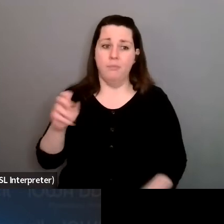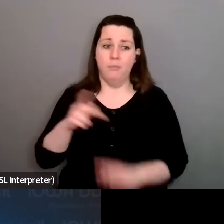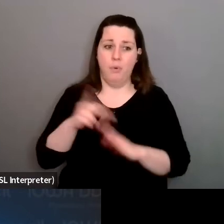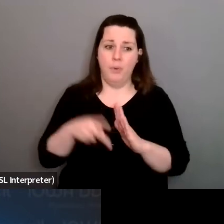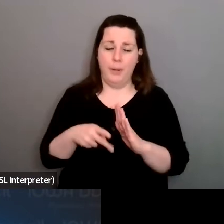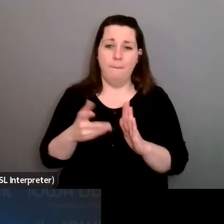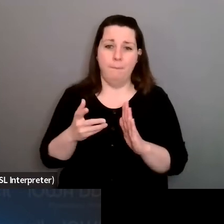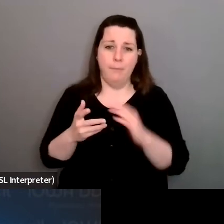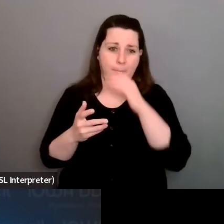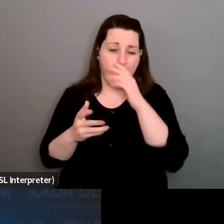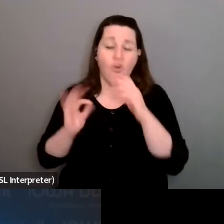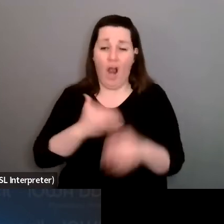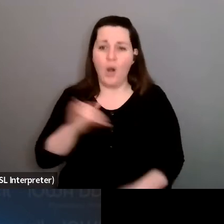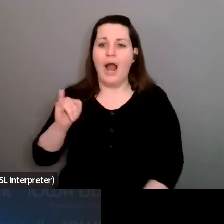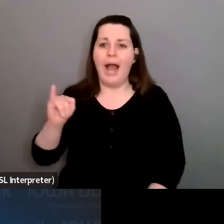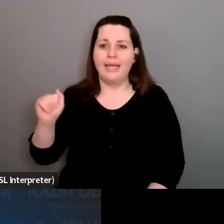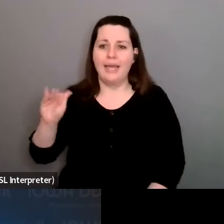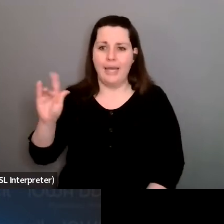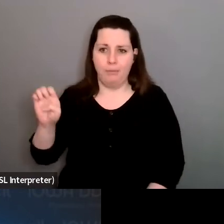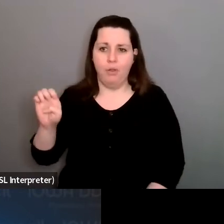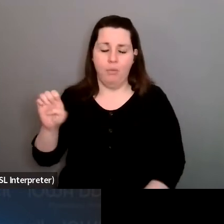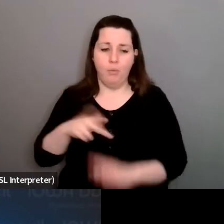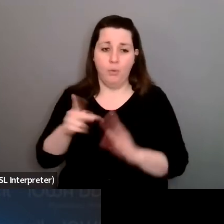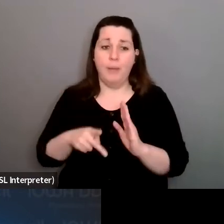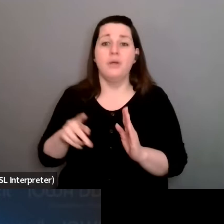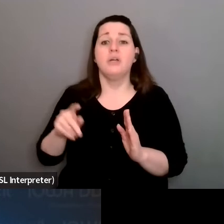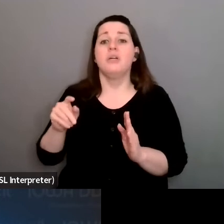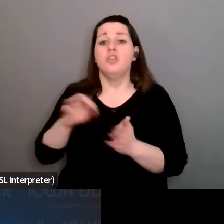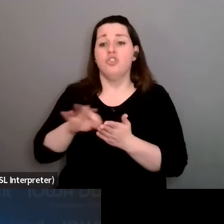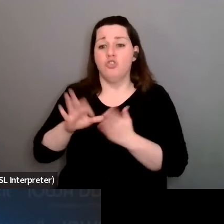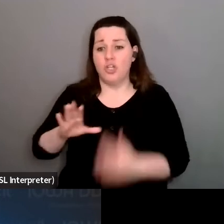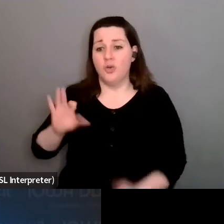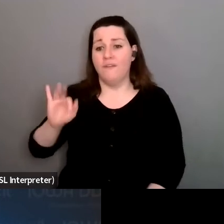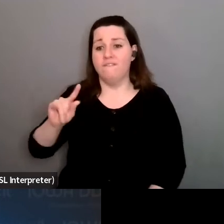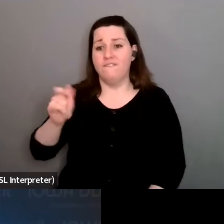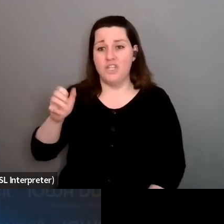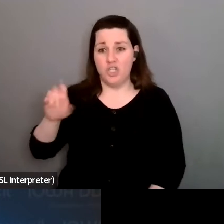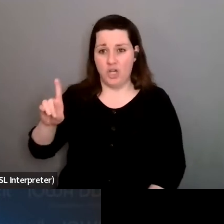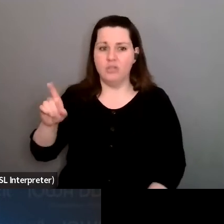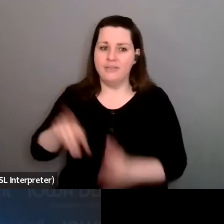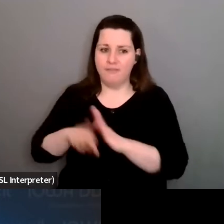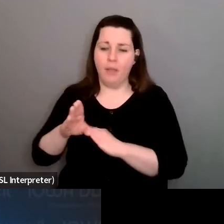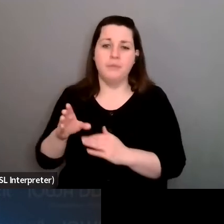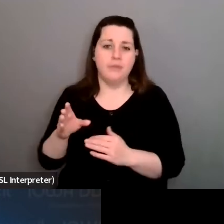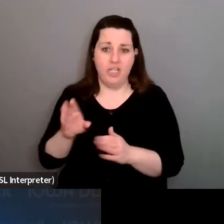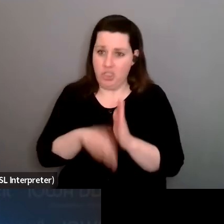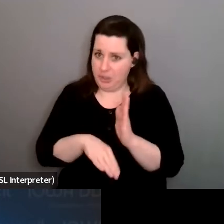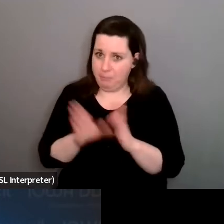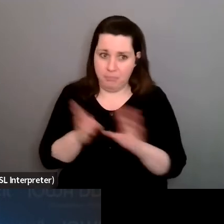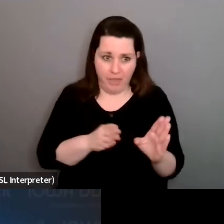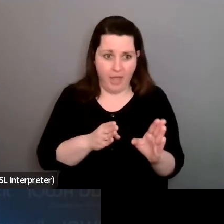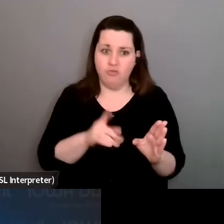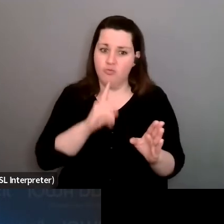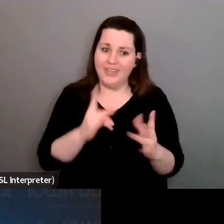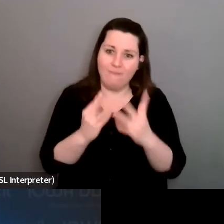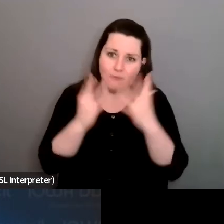but Treasurer Fitzgerald developed an inexpensive plan that's easy to understand and is user-friendly. That's what was really important